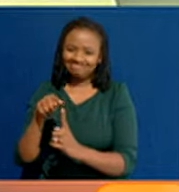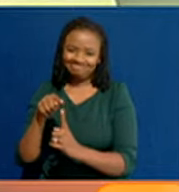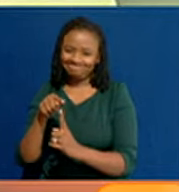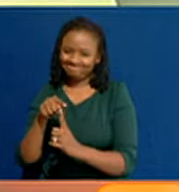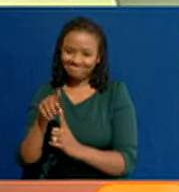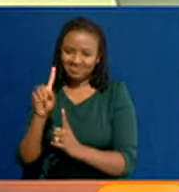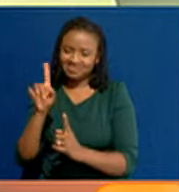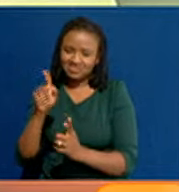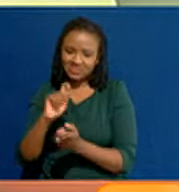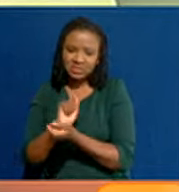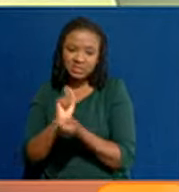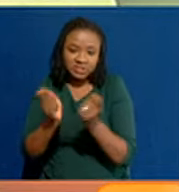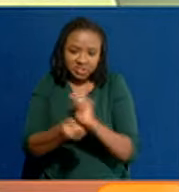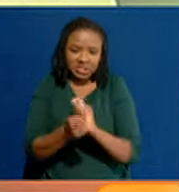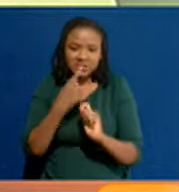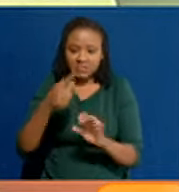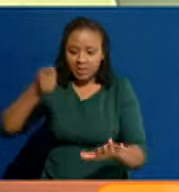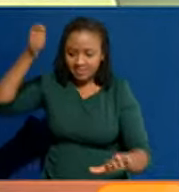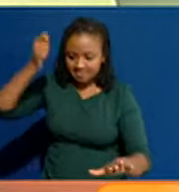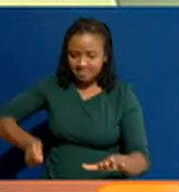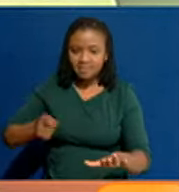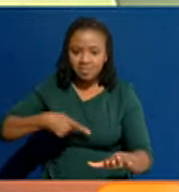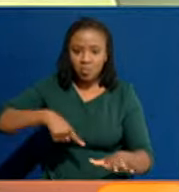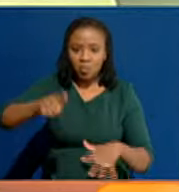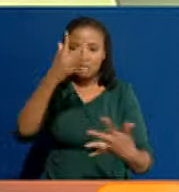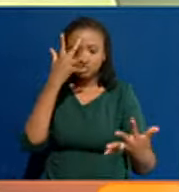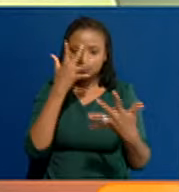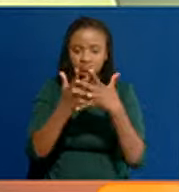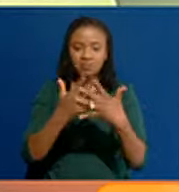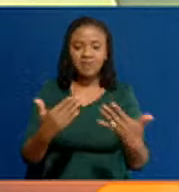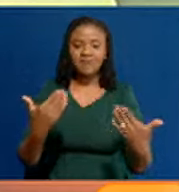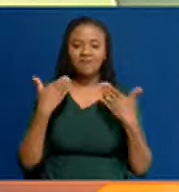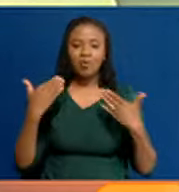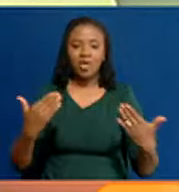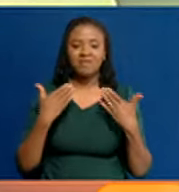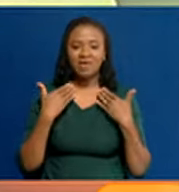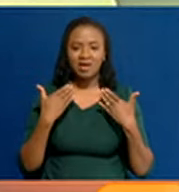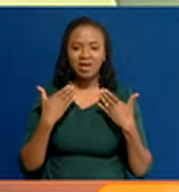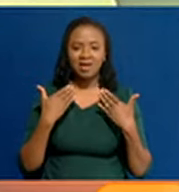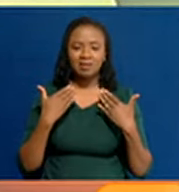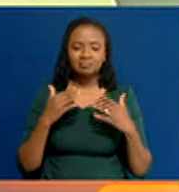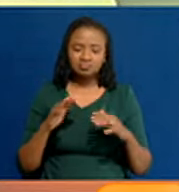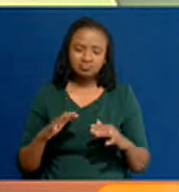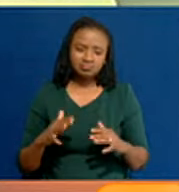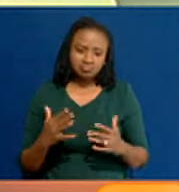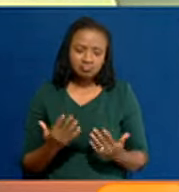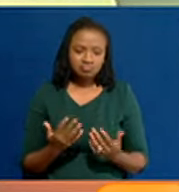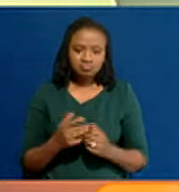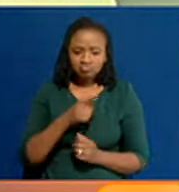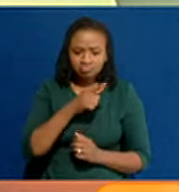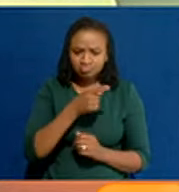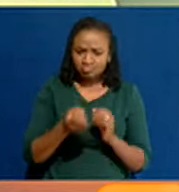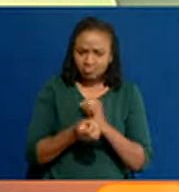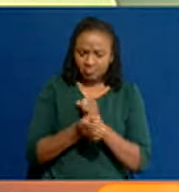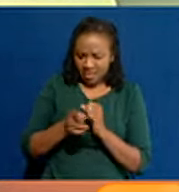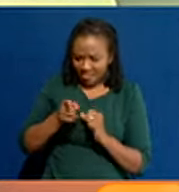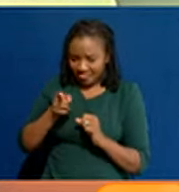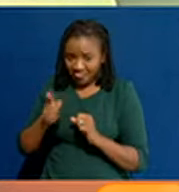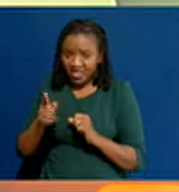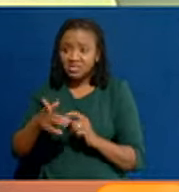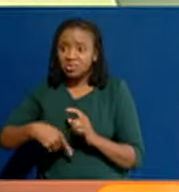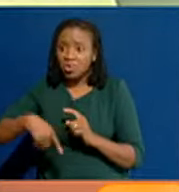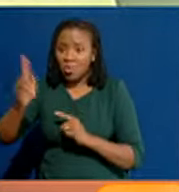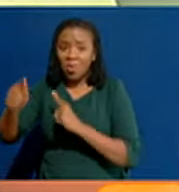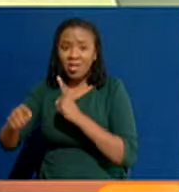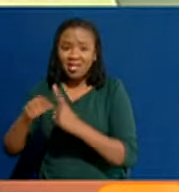International Commission of Jurists in Kenya ahead of the 21st World Day against the death penalty, Wandayi described the provision as